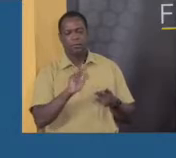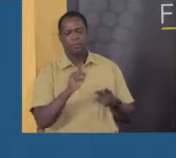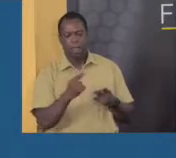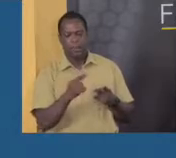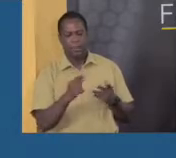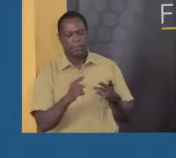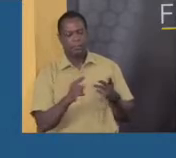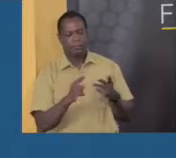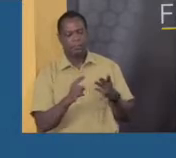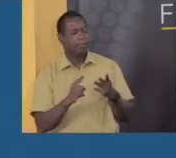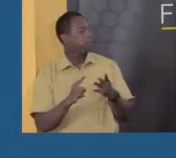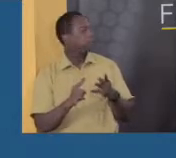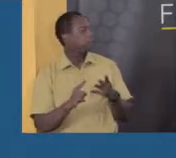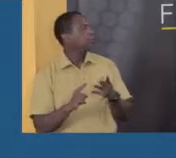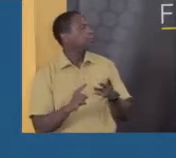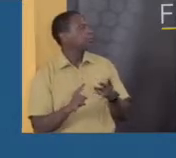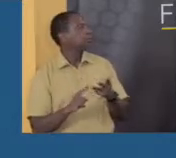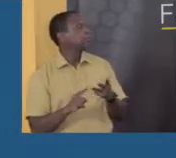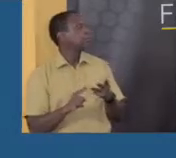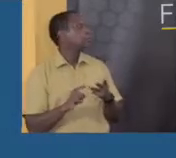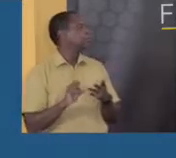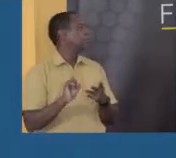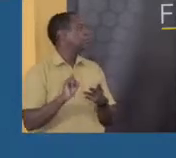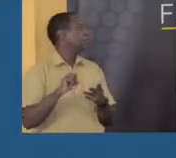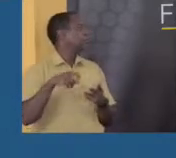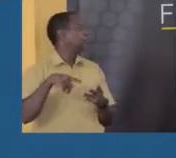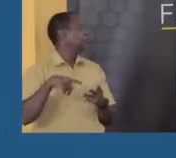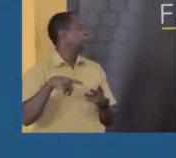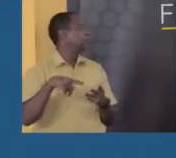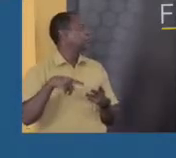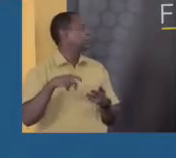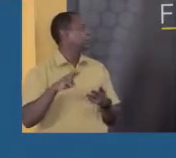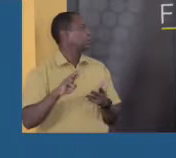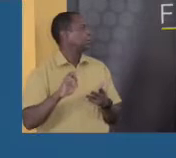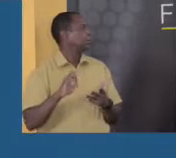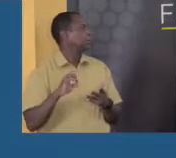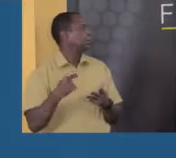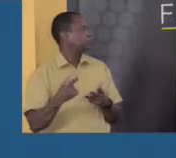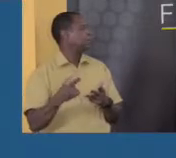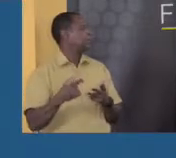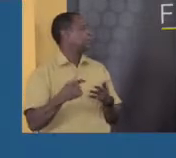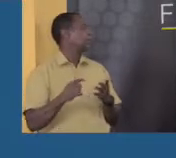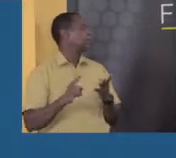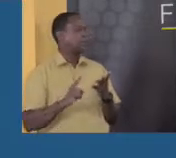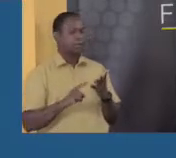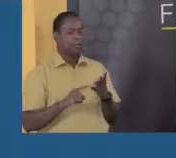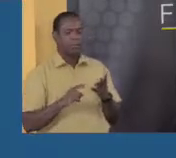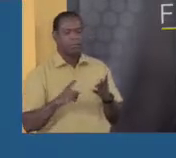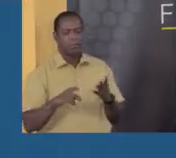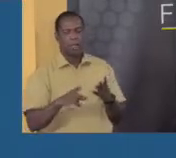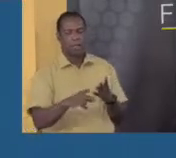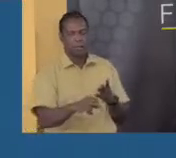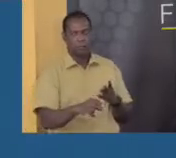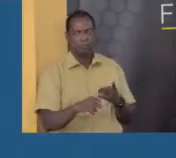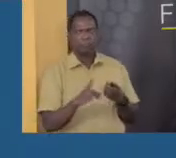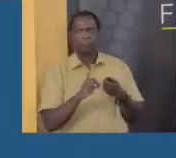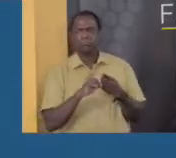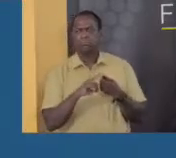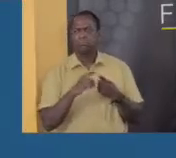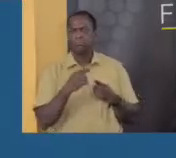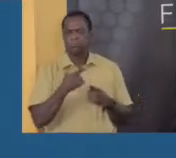order to establish a production pattern. What is grading? Now,